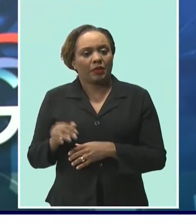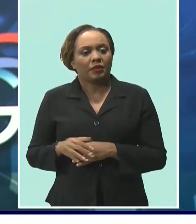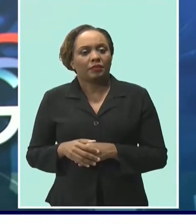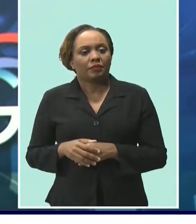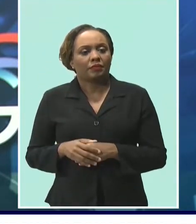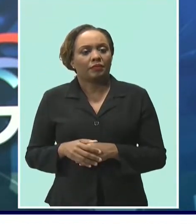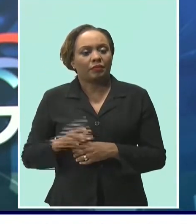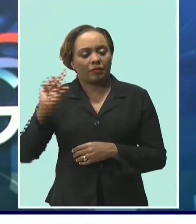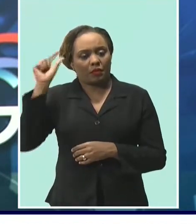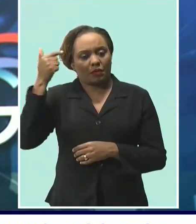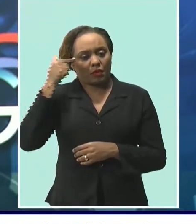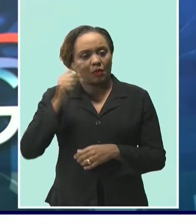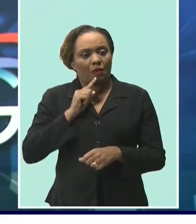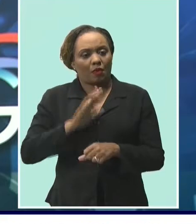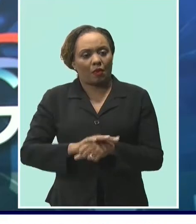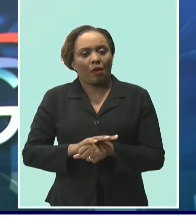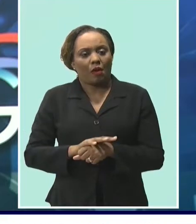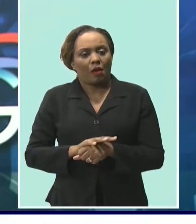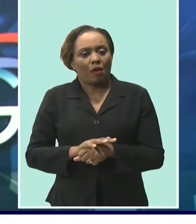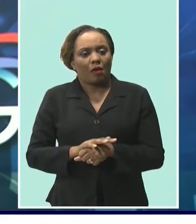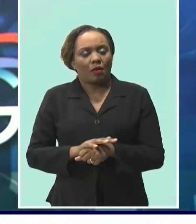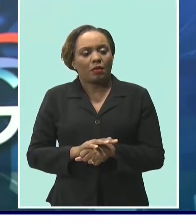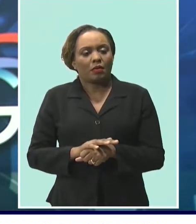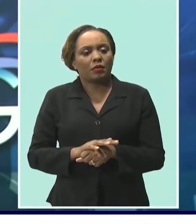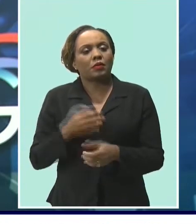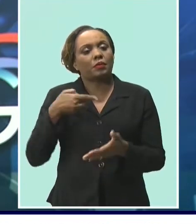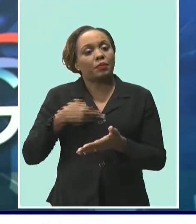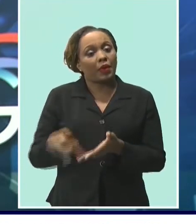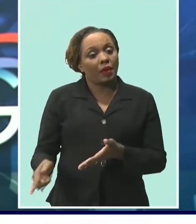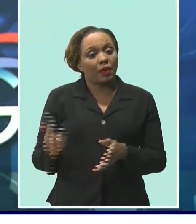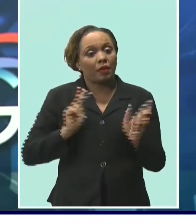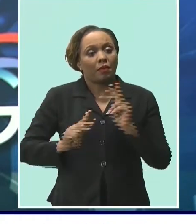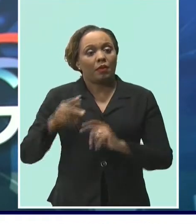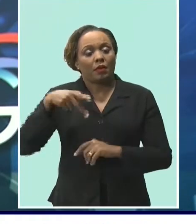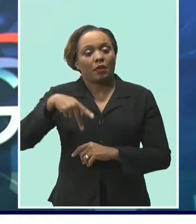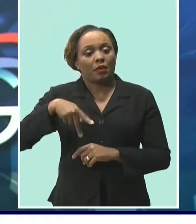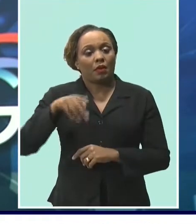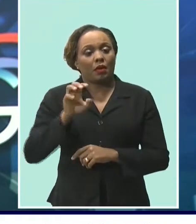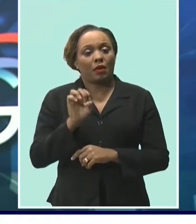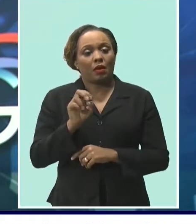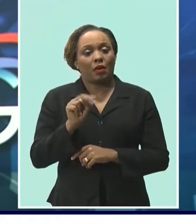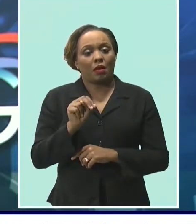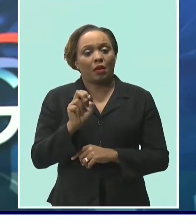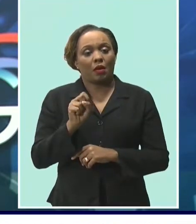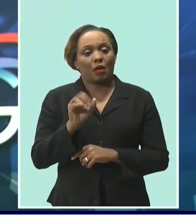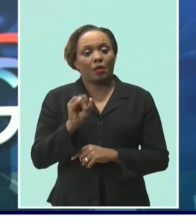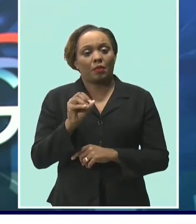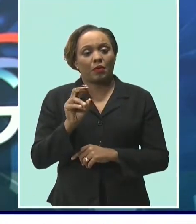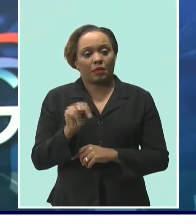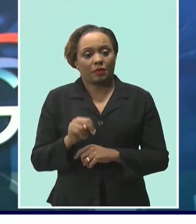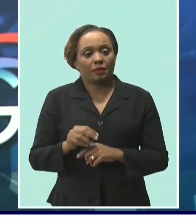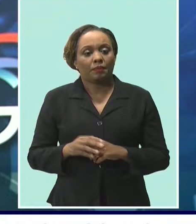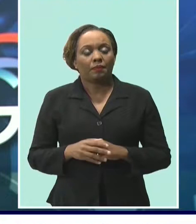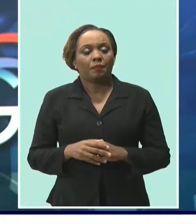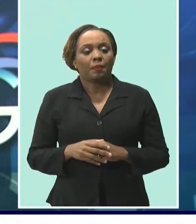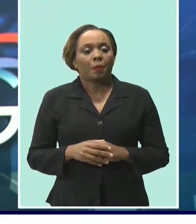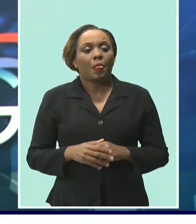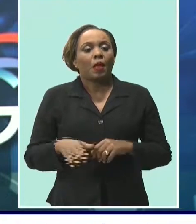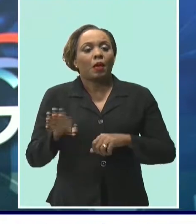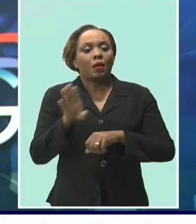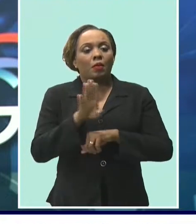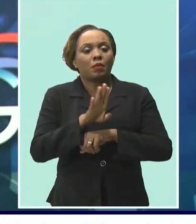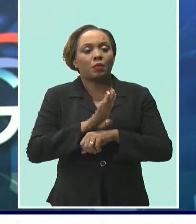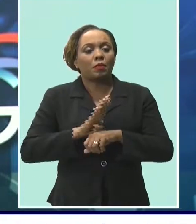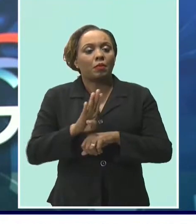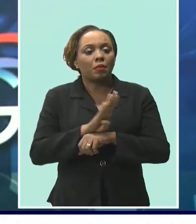to assist in preserving the company's pension plans after it folded. In leading off debate on the British American Insurance Company Barbados